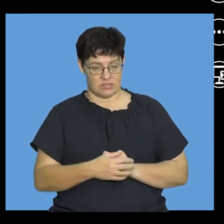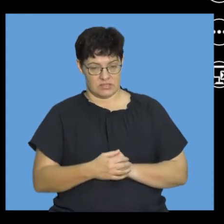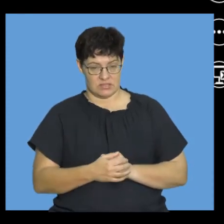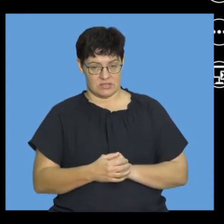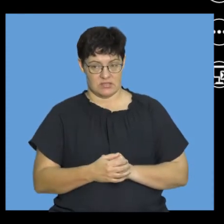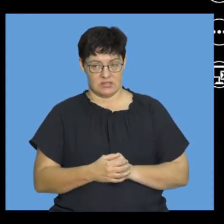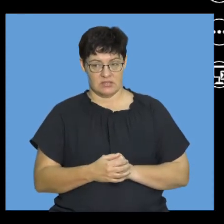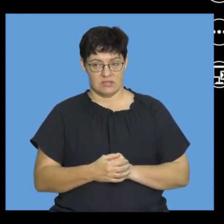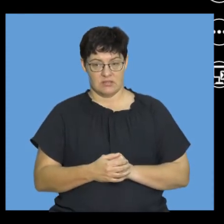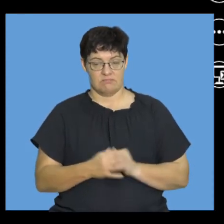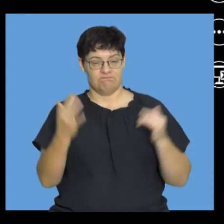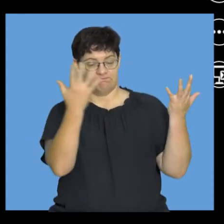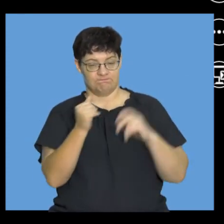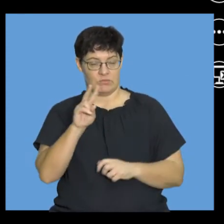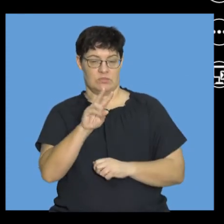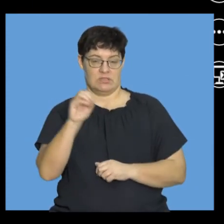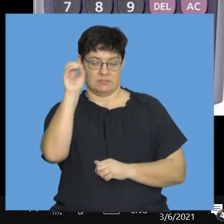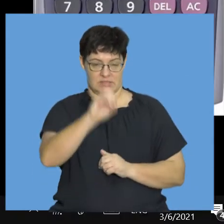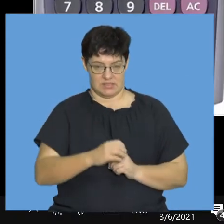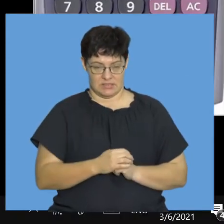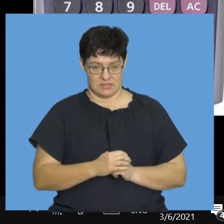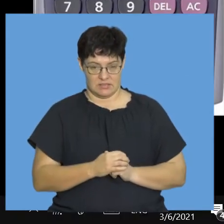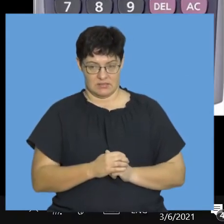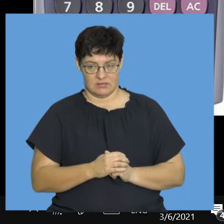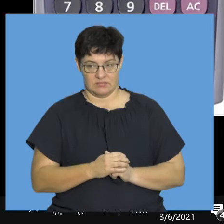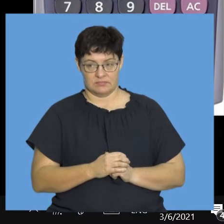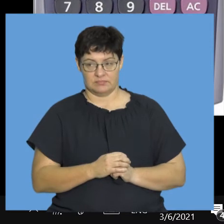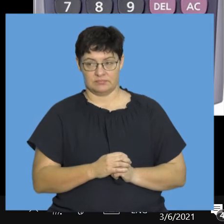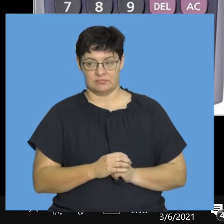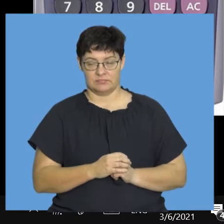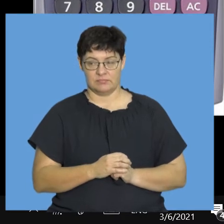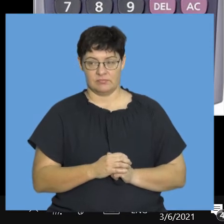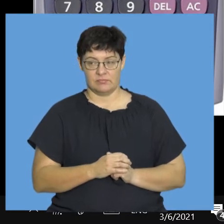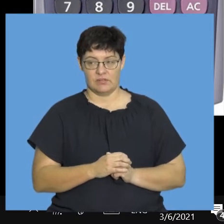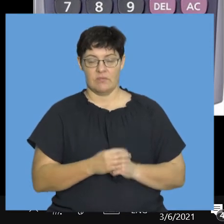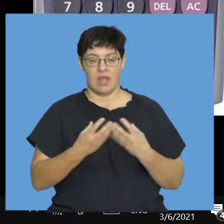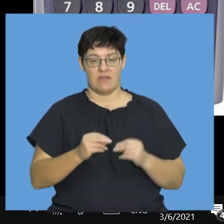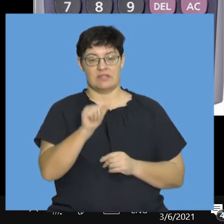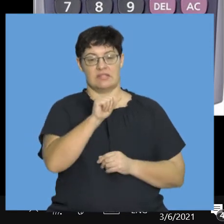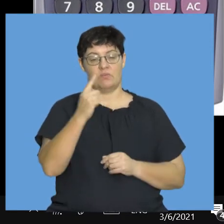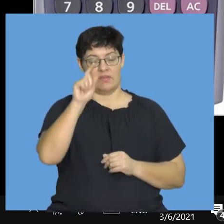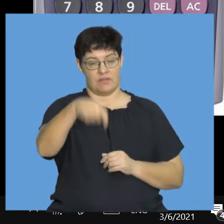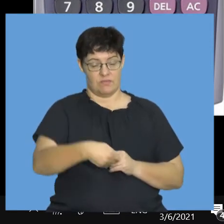work out your 20%. So let's do that. We got our 61,000,